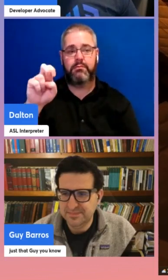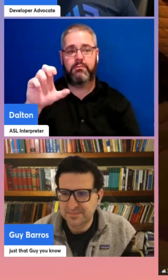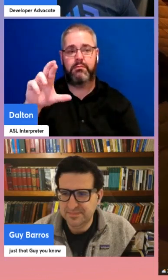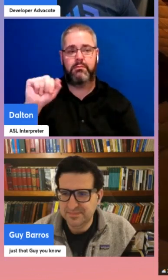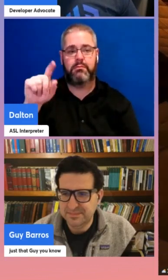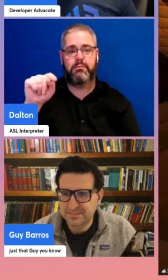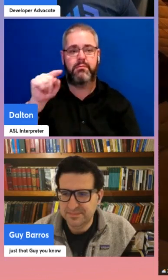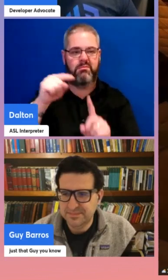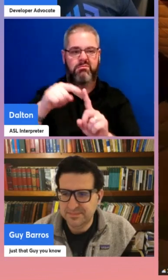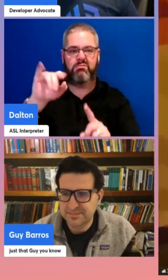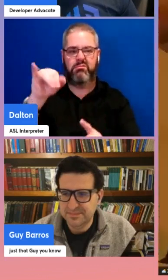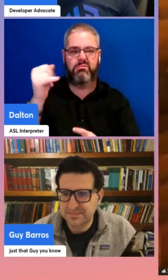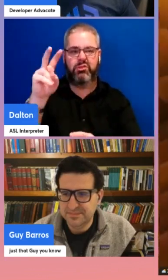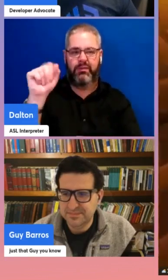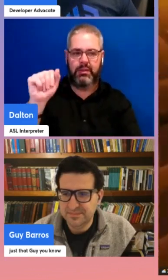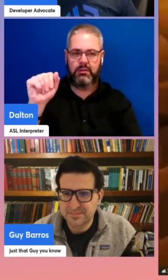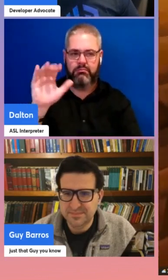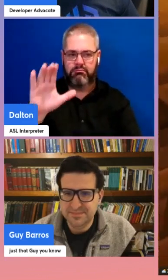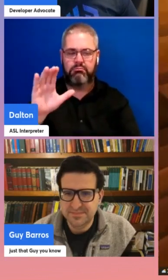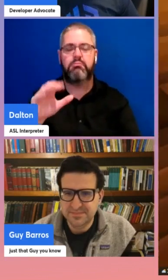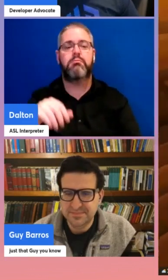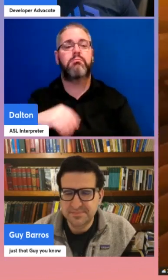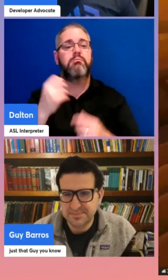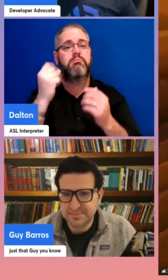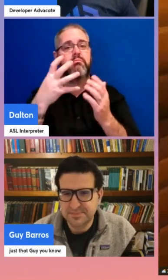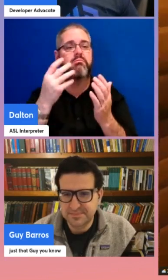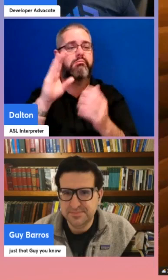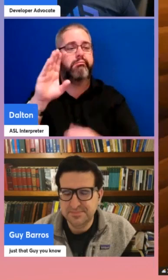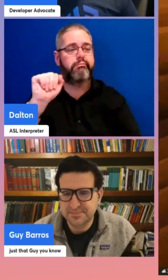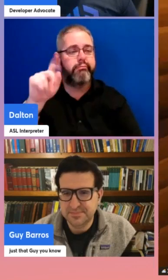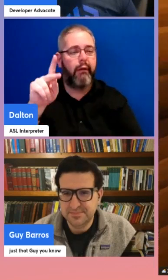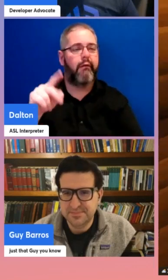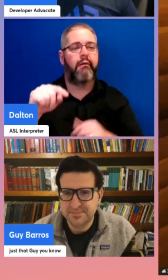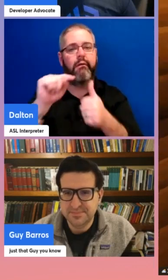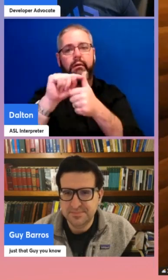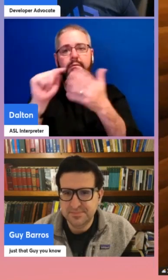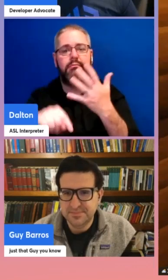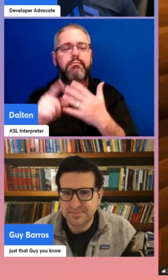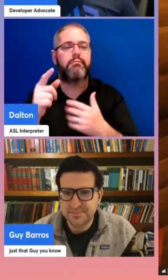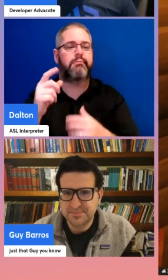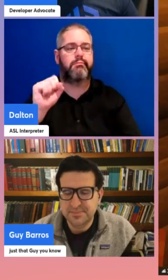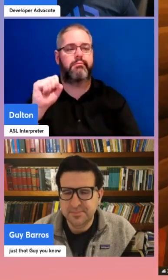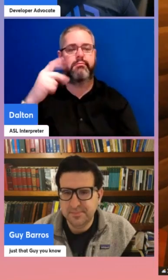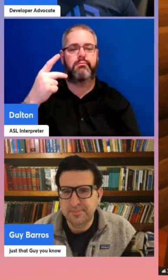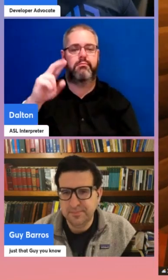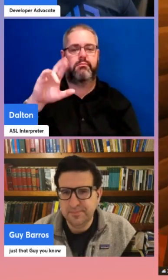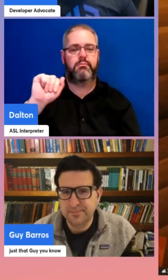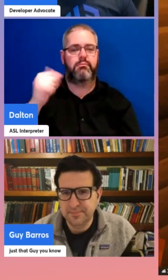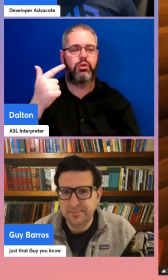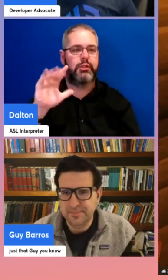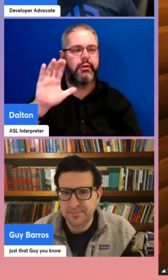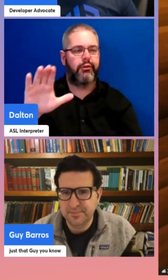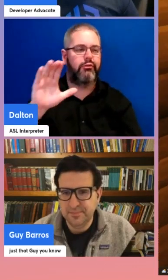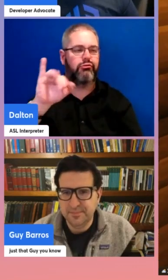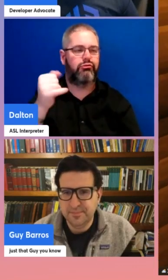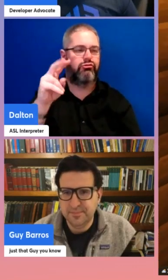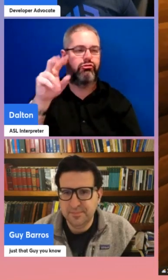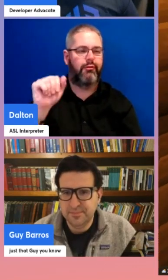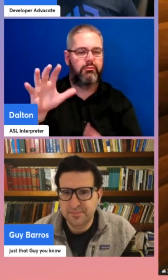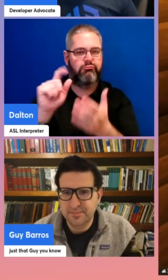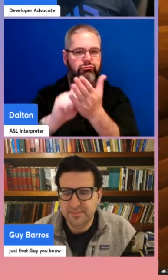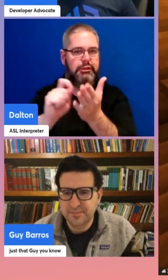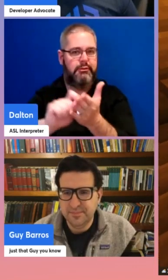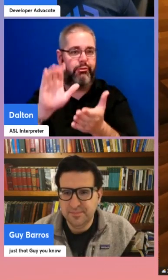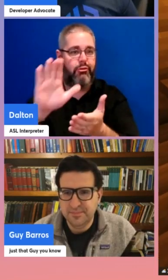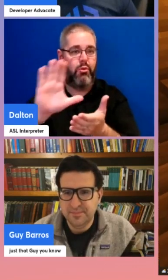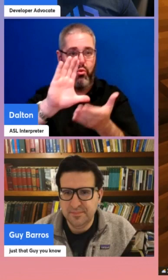financial institutions write their applications in Java, specifically Spring, very popular. Therefore, all